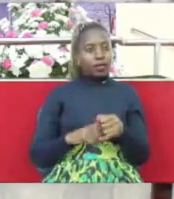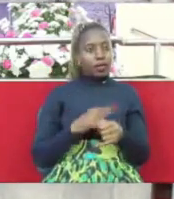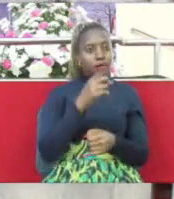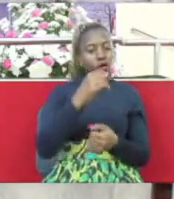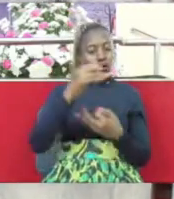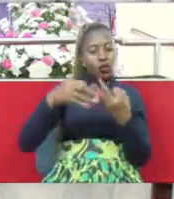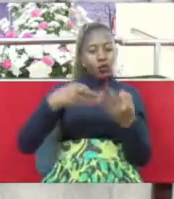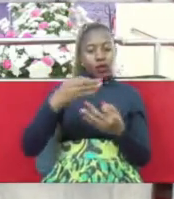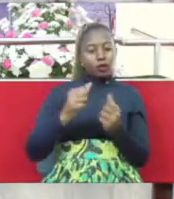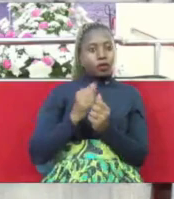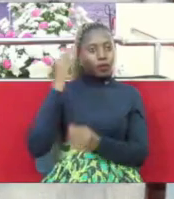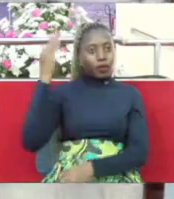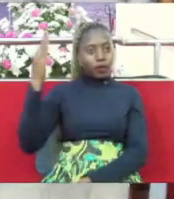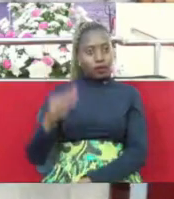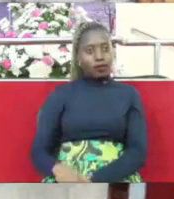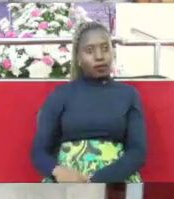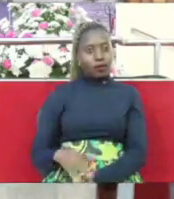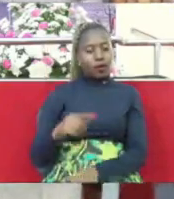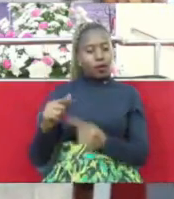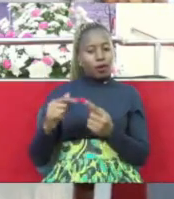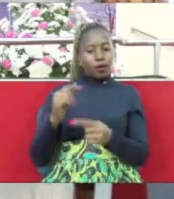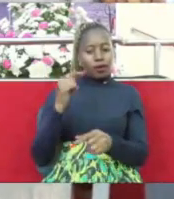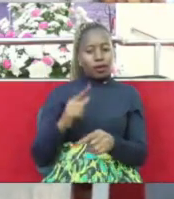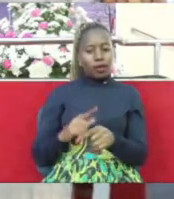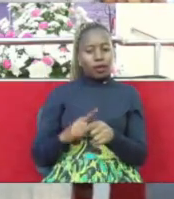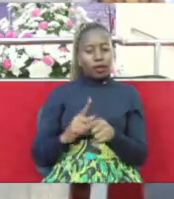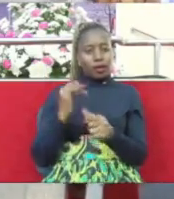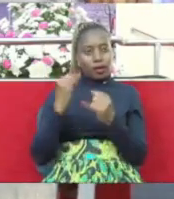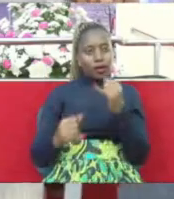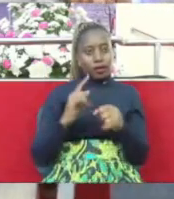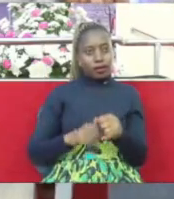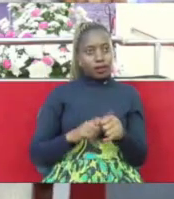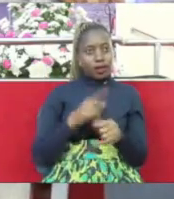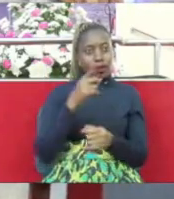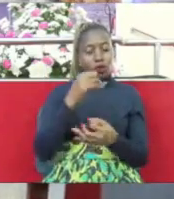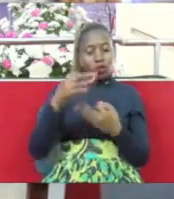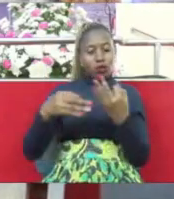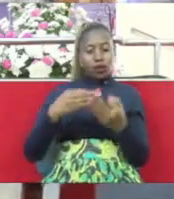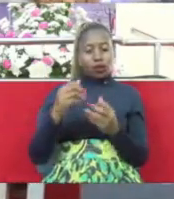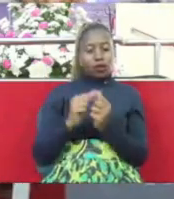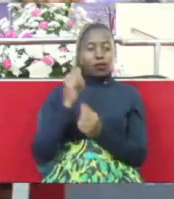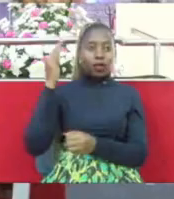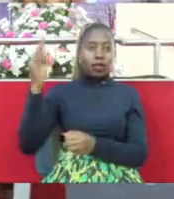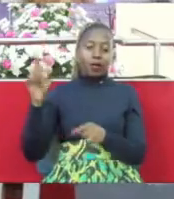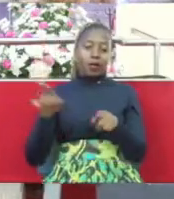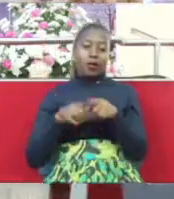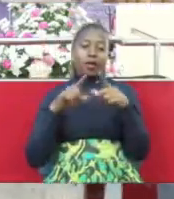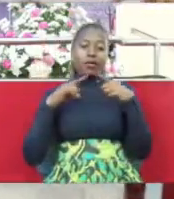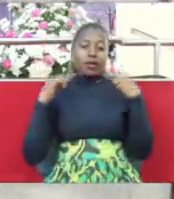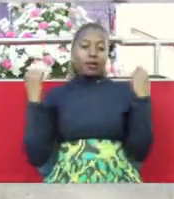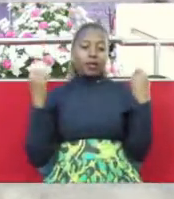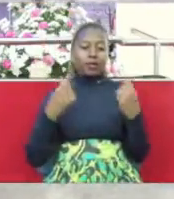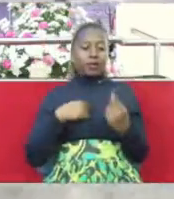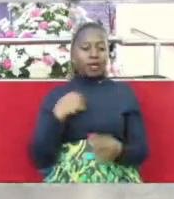yeye. When was the last time? Nikawa lini siku I fellowshipped with him? Wakati nishiriki na yeye. As a pastor. Kama mchungaji. Do I only read